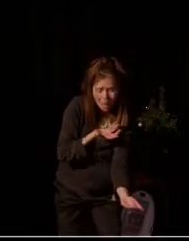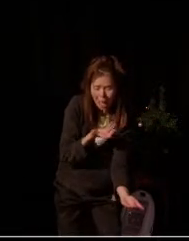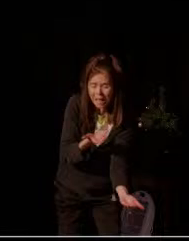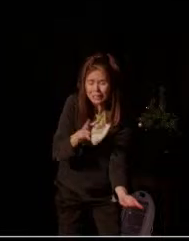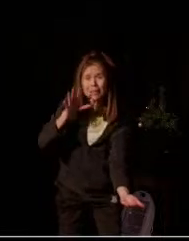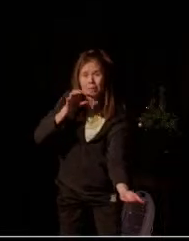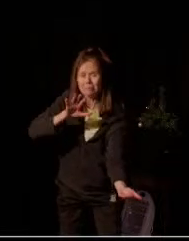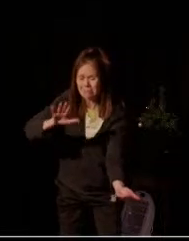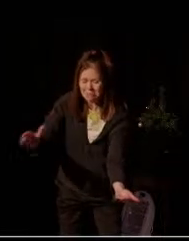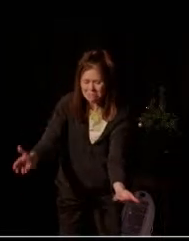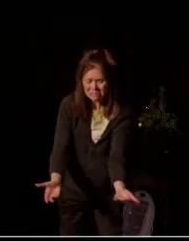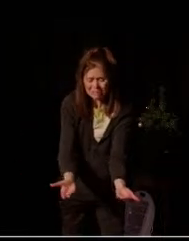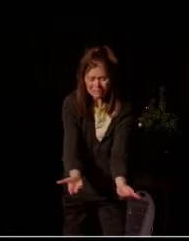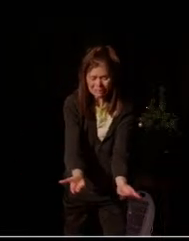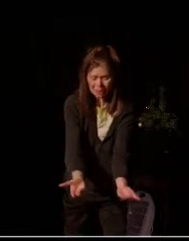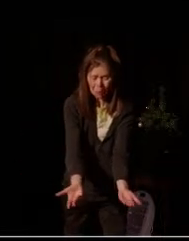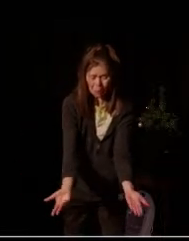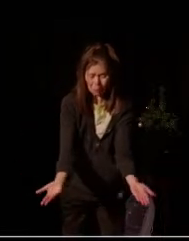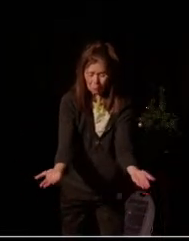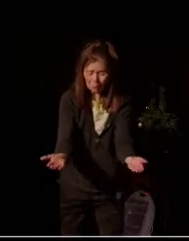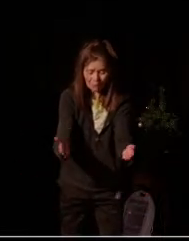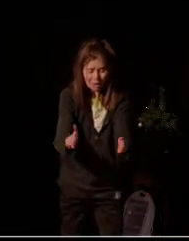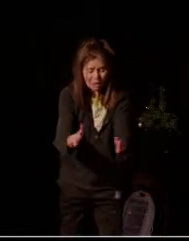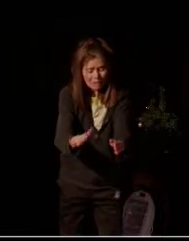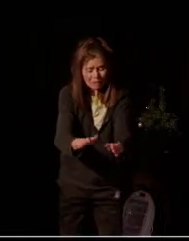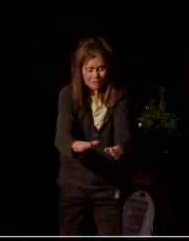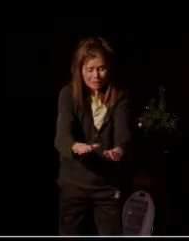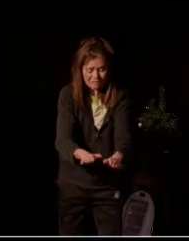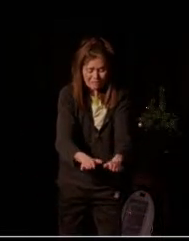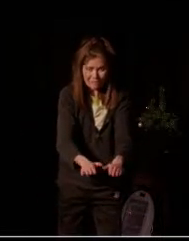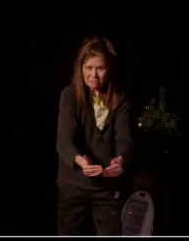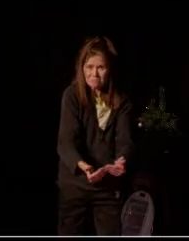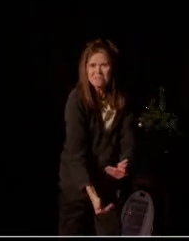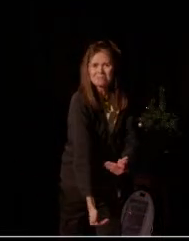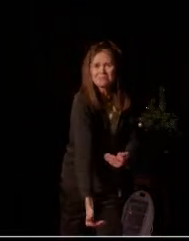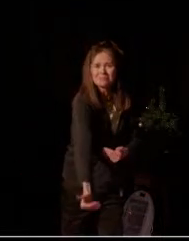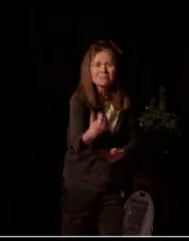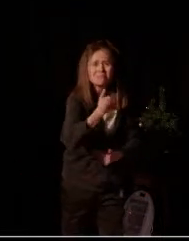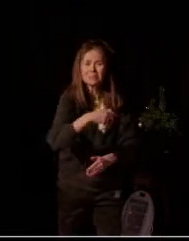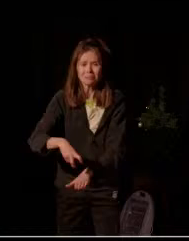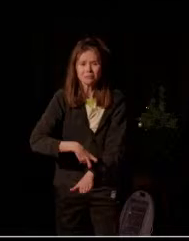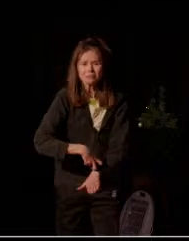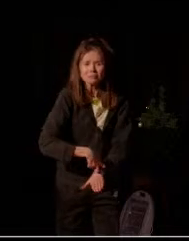lie. The tears I shed there will be my recreation.